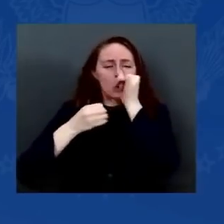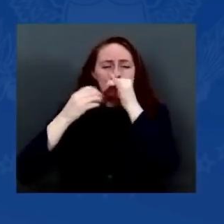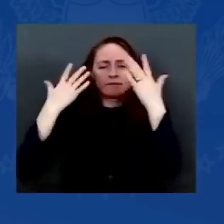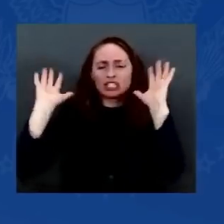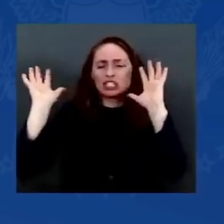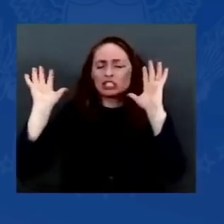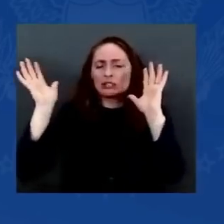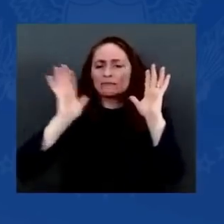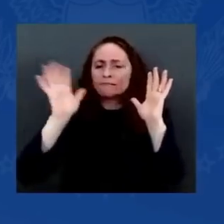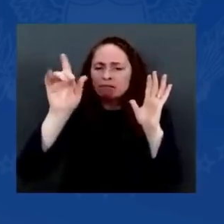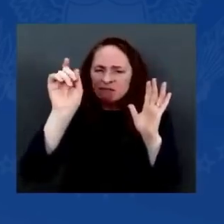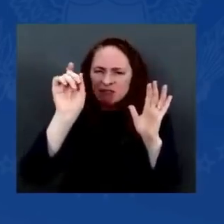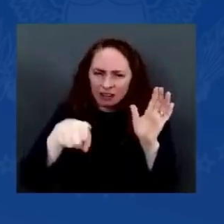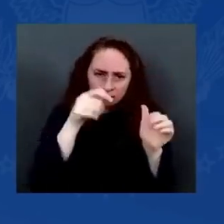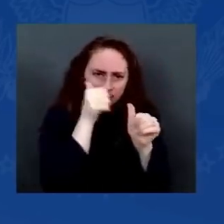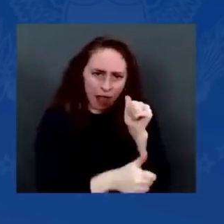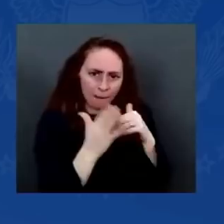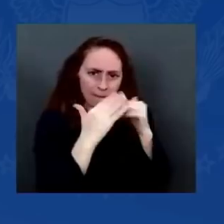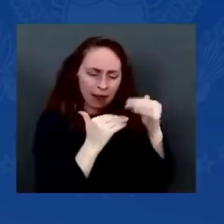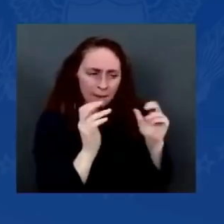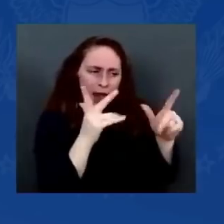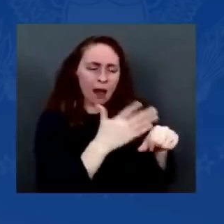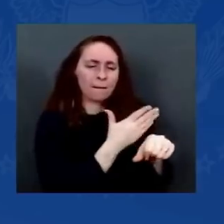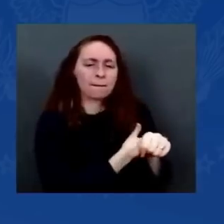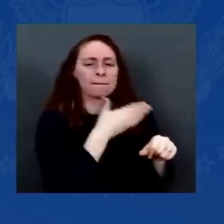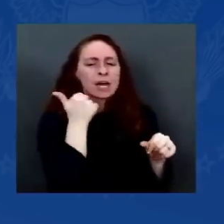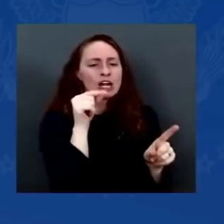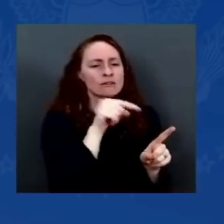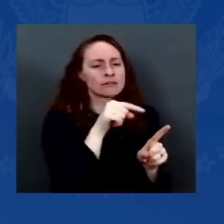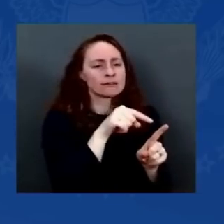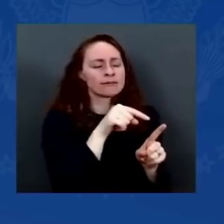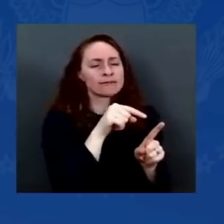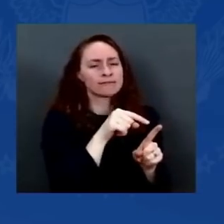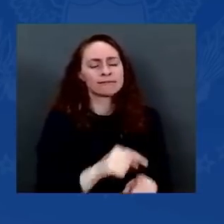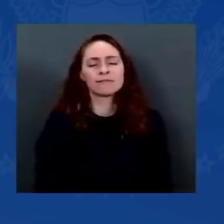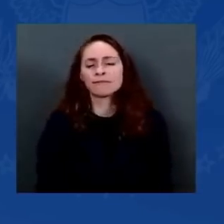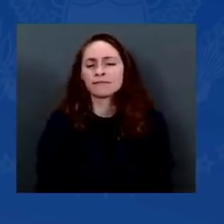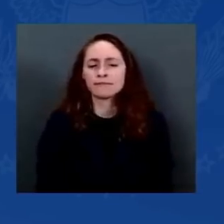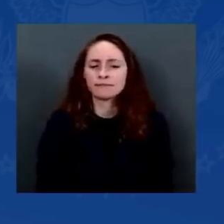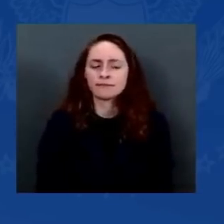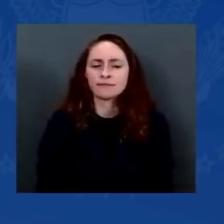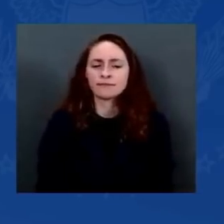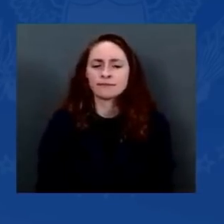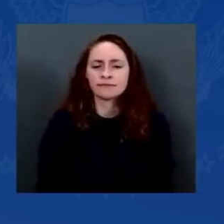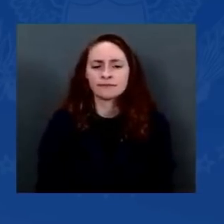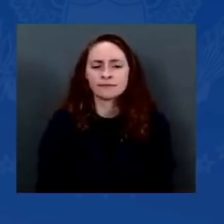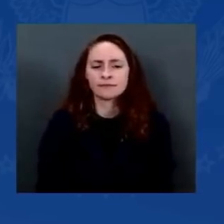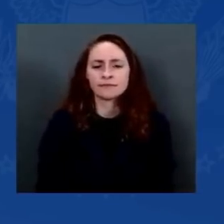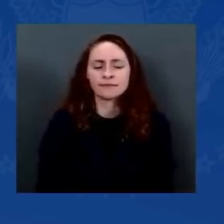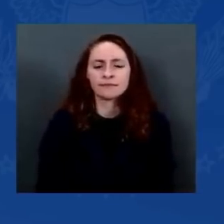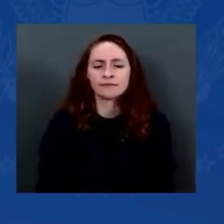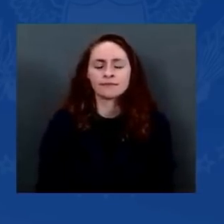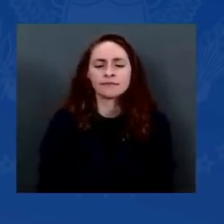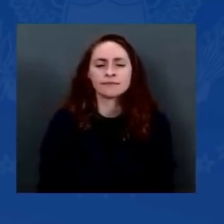dip. If you take a look, everybody thinks because I quoted 17 Nobel laureates saying this is going to